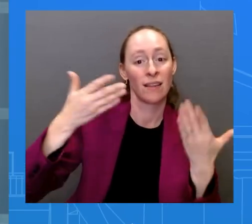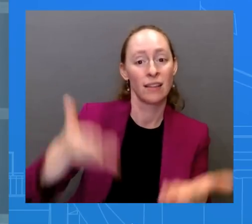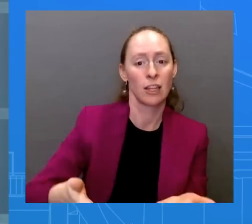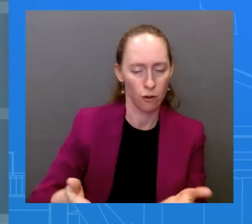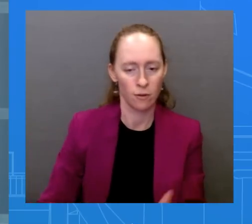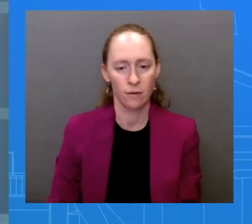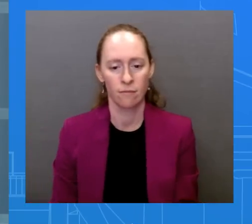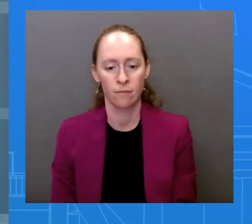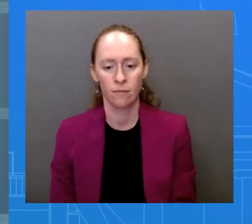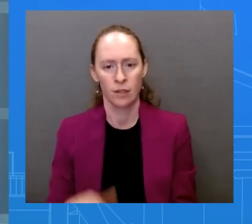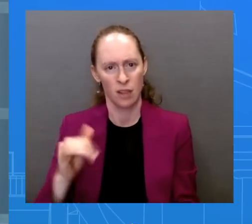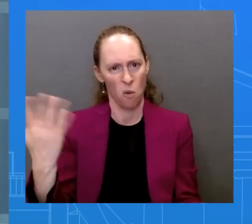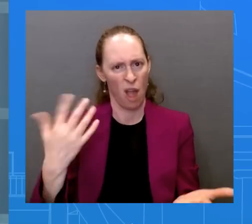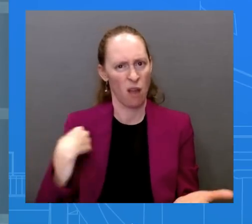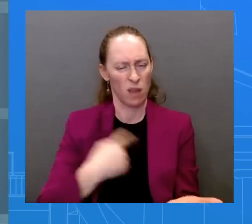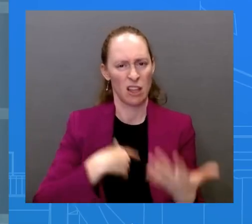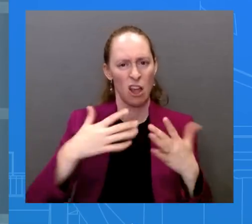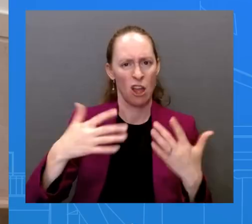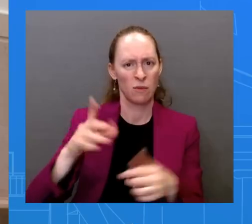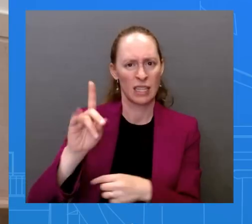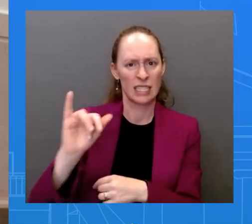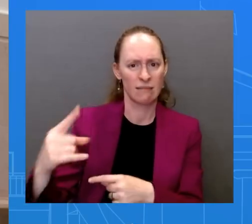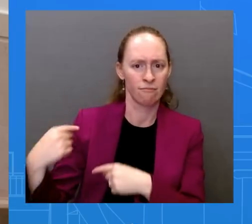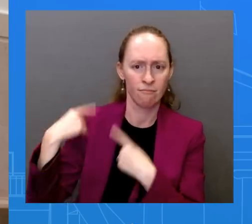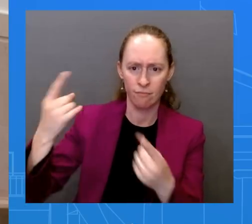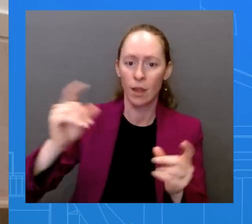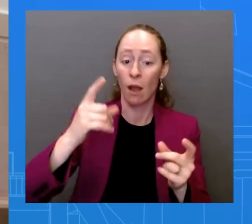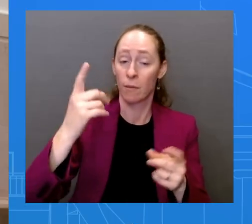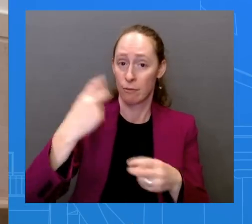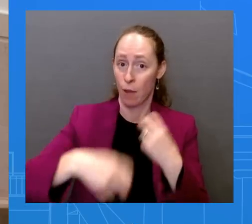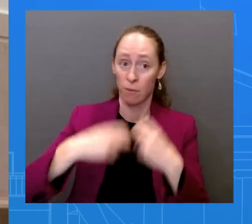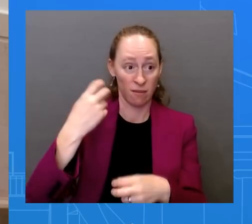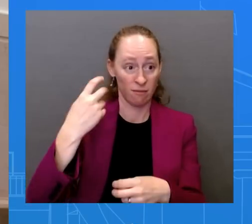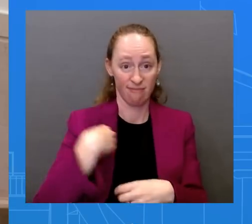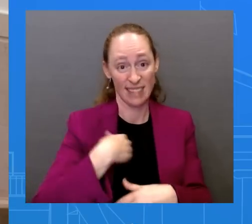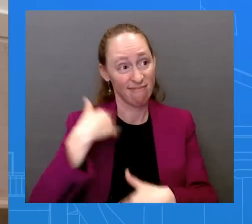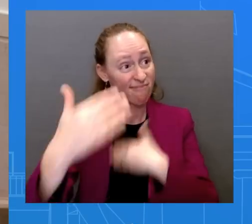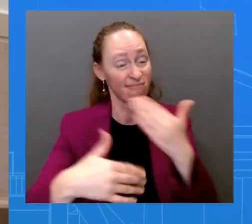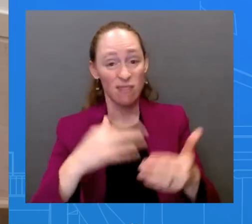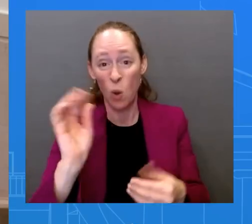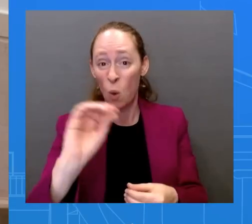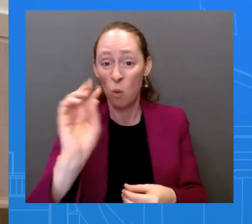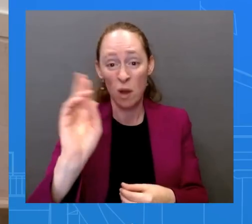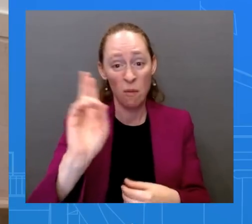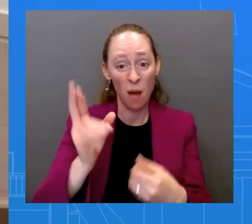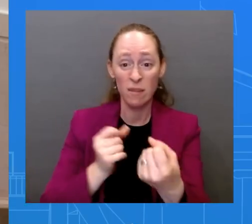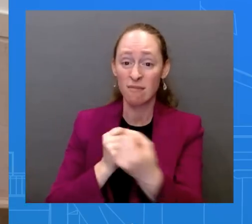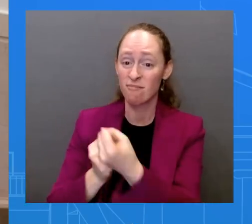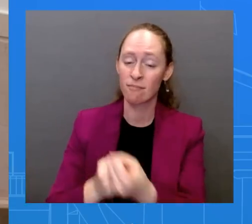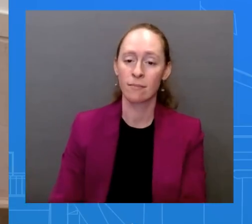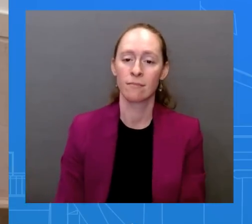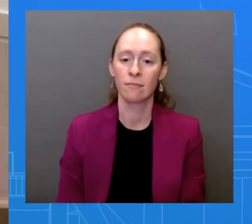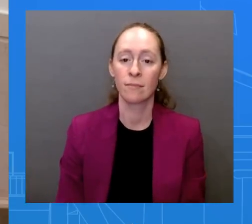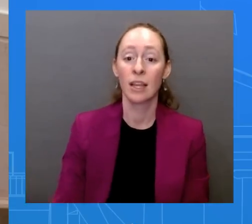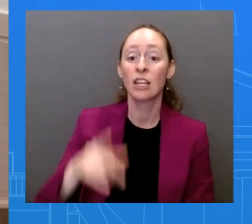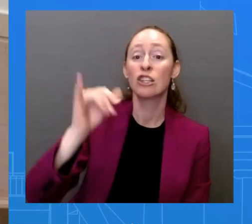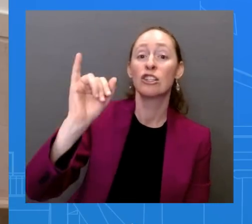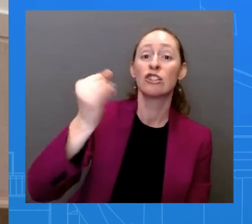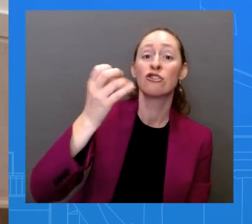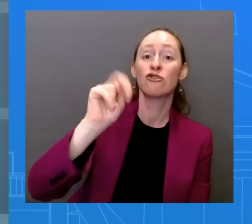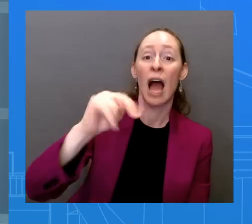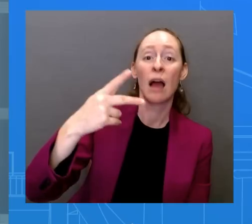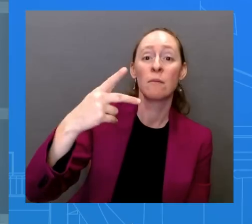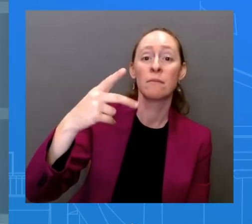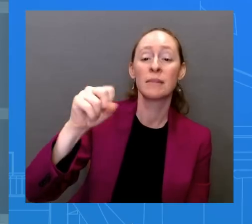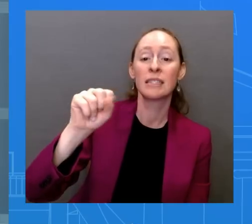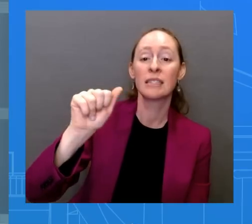of Republicans. And my last one on this. Jen Psaki says the crime is a huge vulnerability for Democrats. Why would she say that?